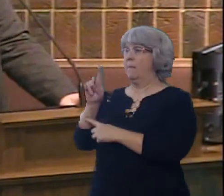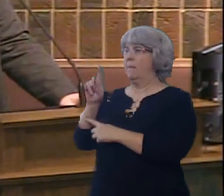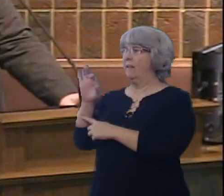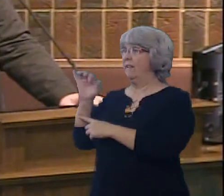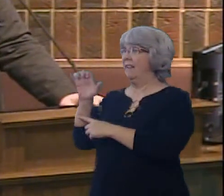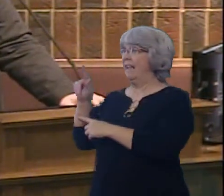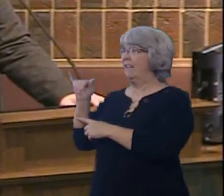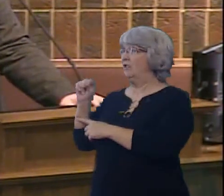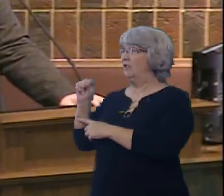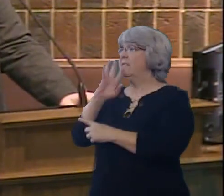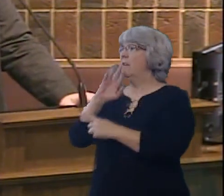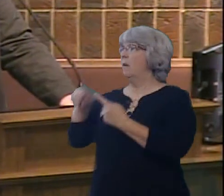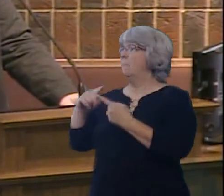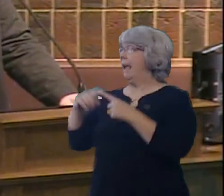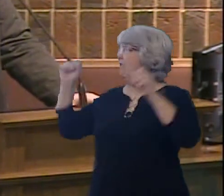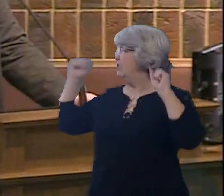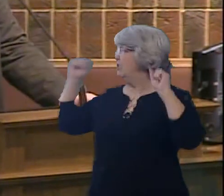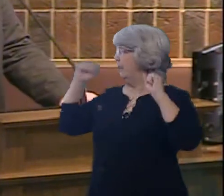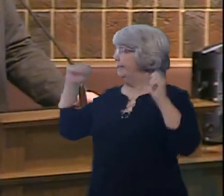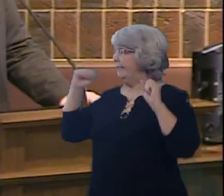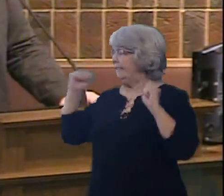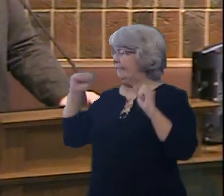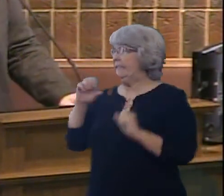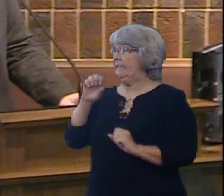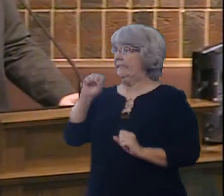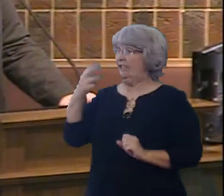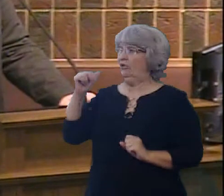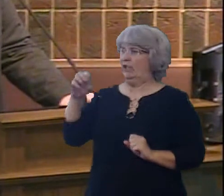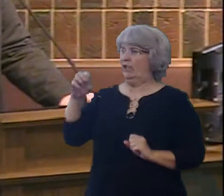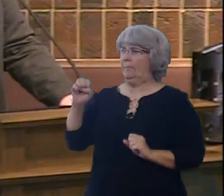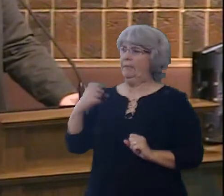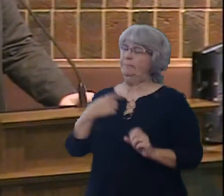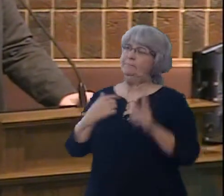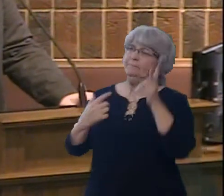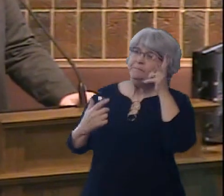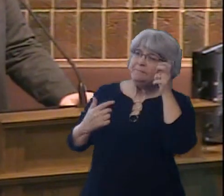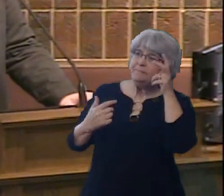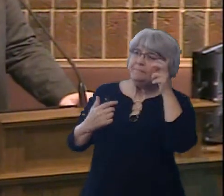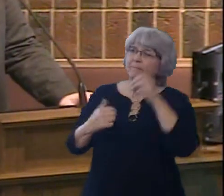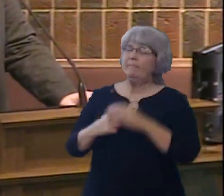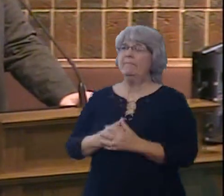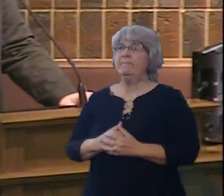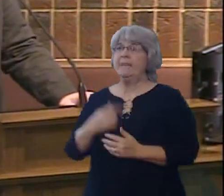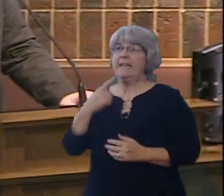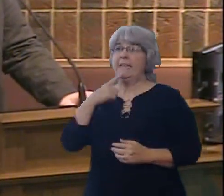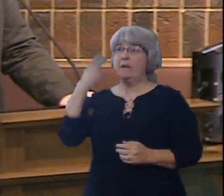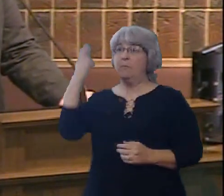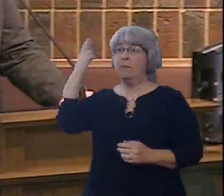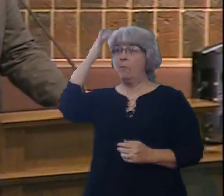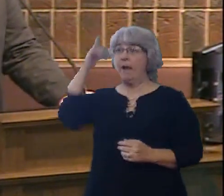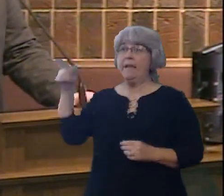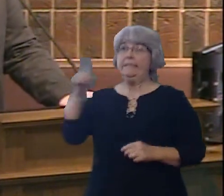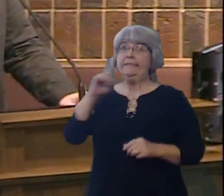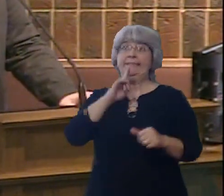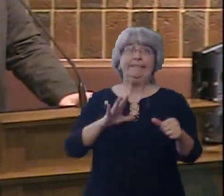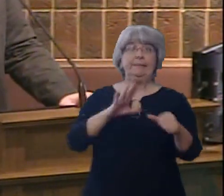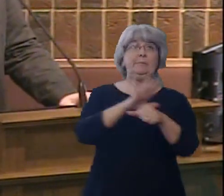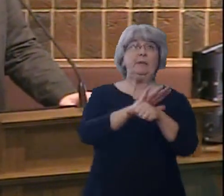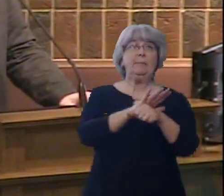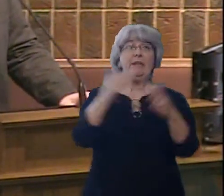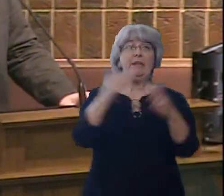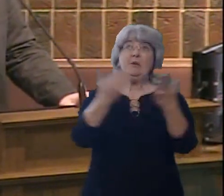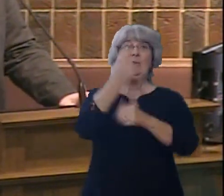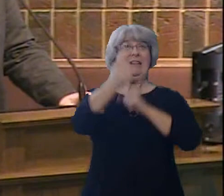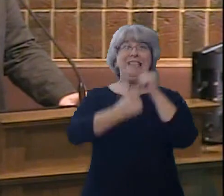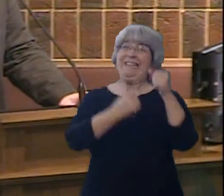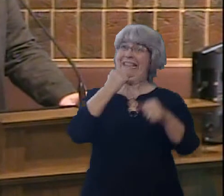right? And so I'm listening to this guy talk about this, and he said, the reason why your New Year's resolutions fail is